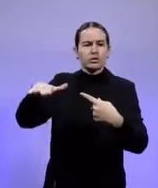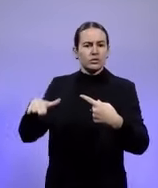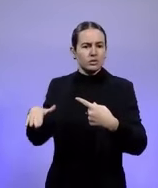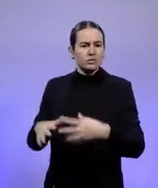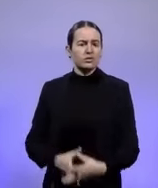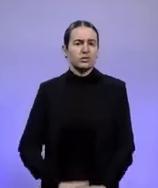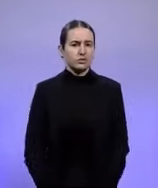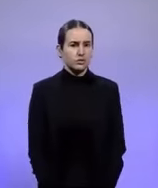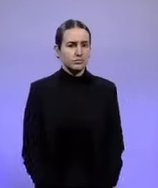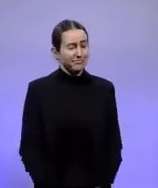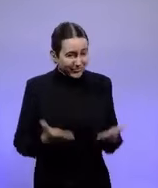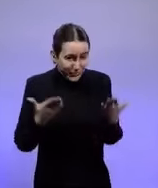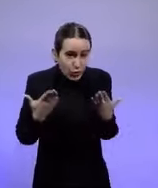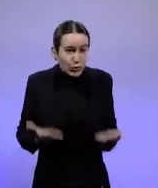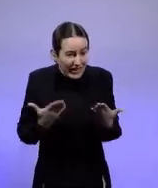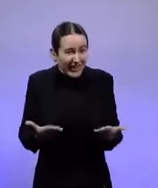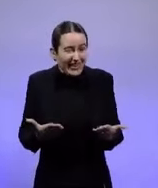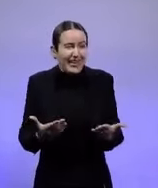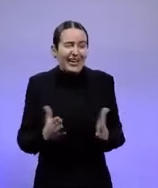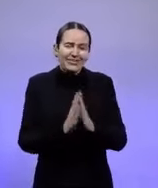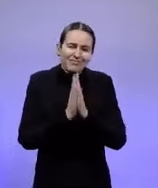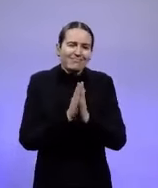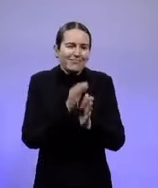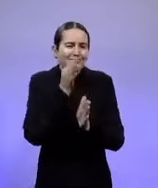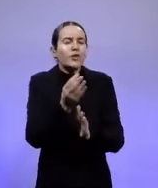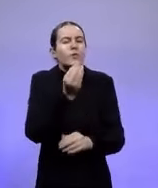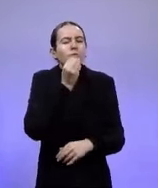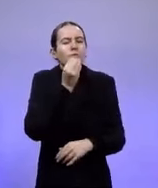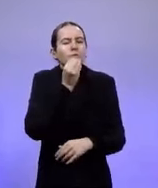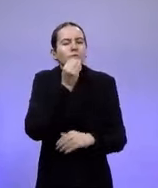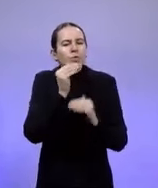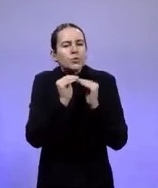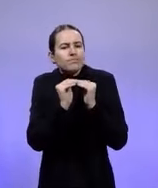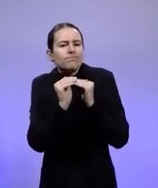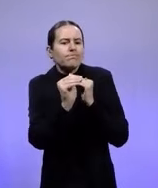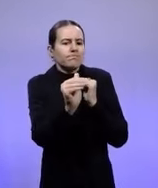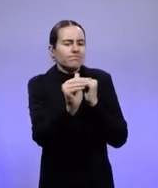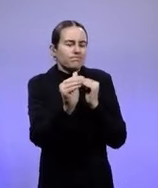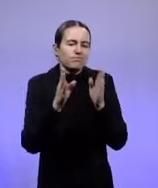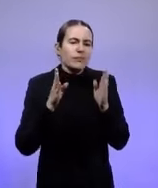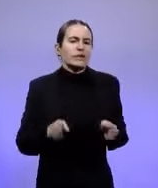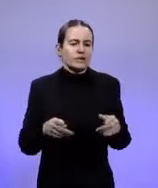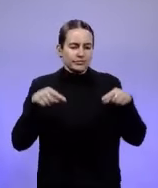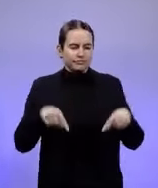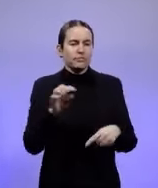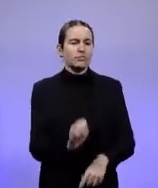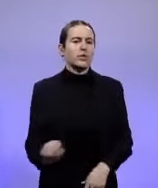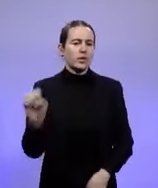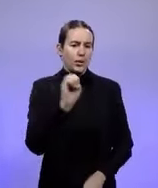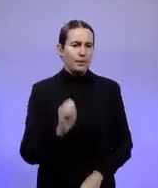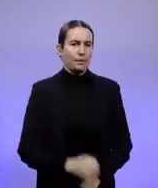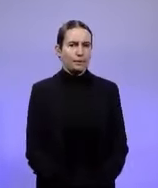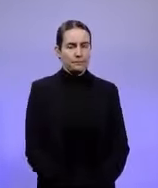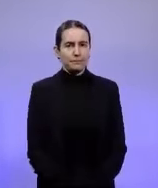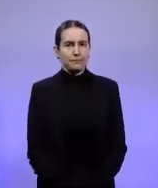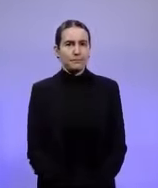And today I am appealing to you for food security on our continent. This is one of the conditions to be safe